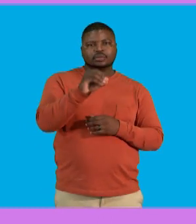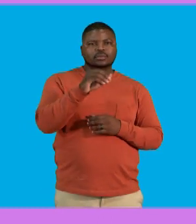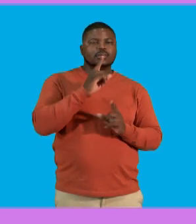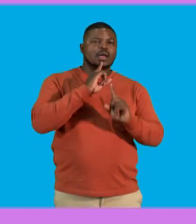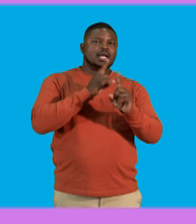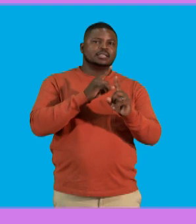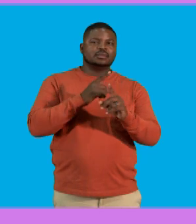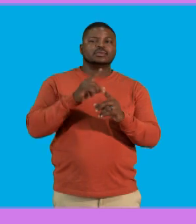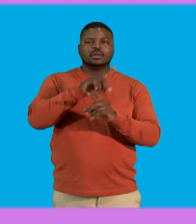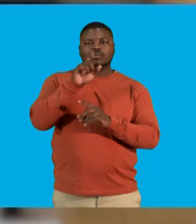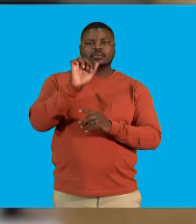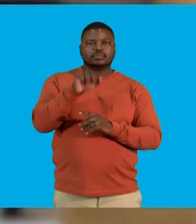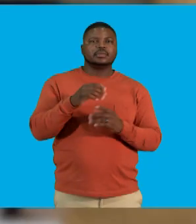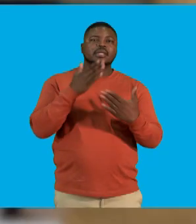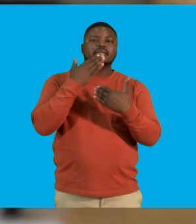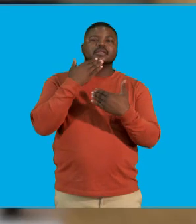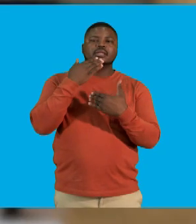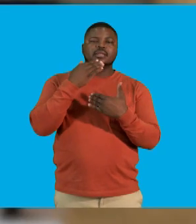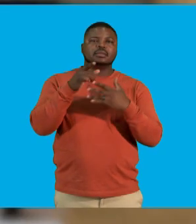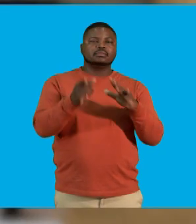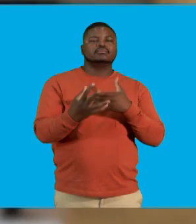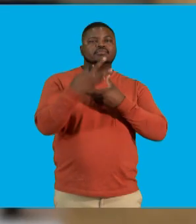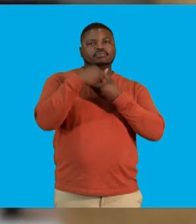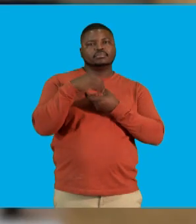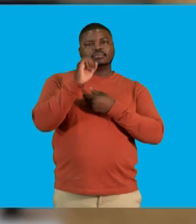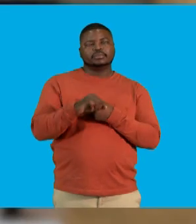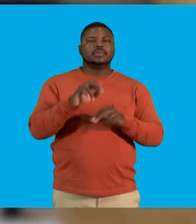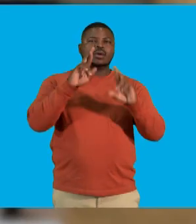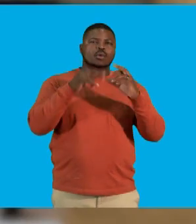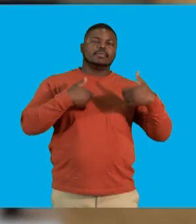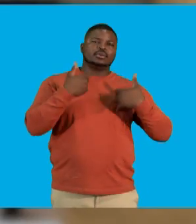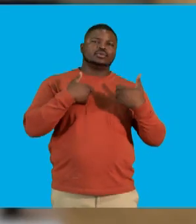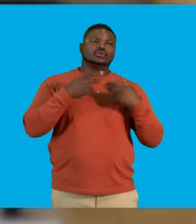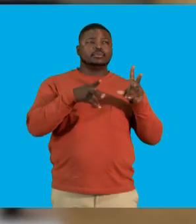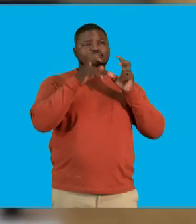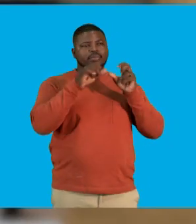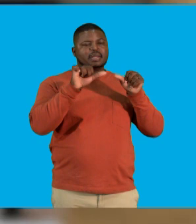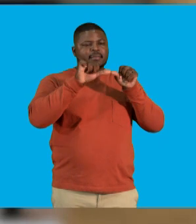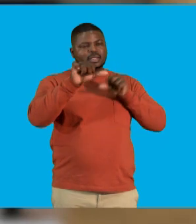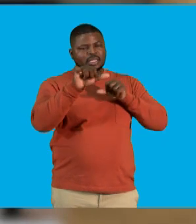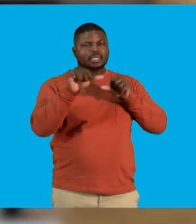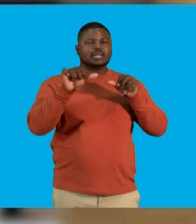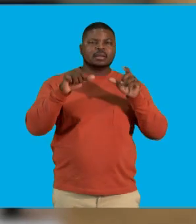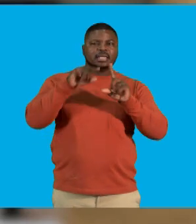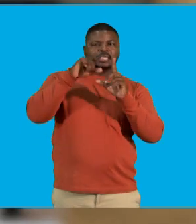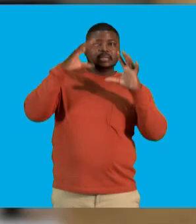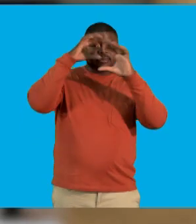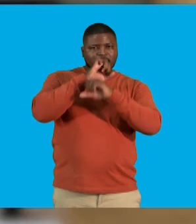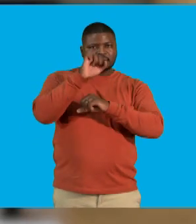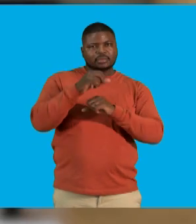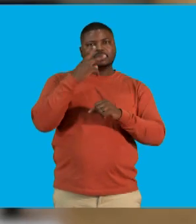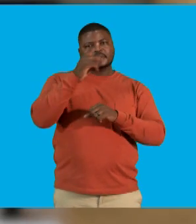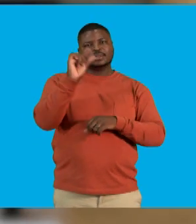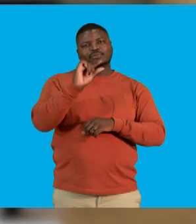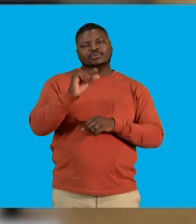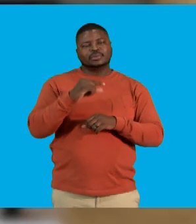answer to the question. Thank you for tuning in, and I hope that you enjoyed the lesson on measuring and estimating. I'll